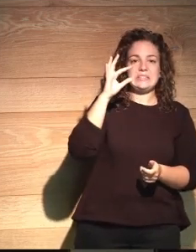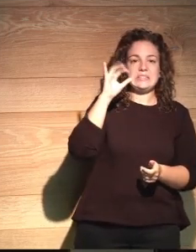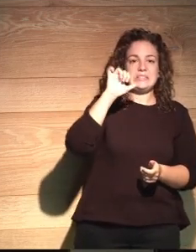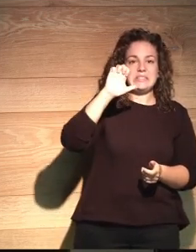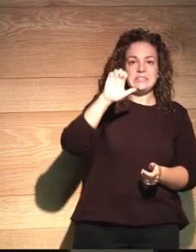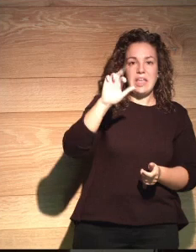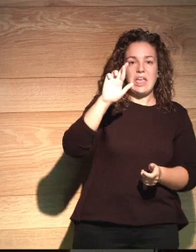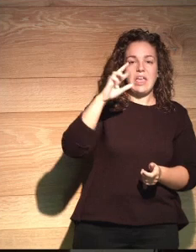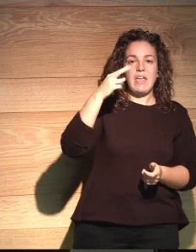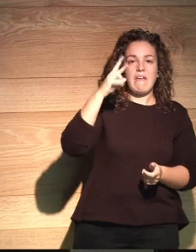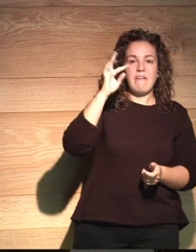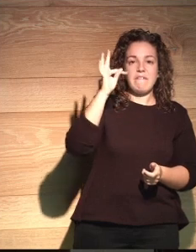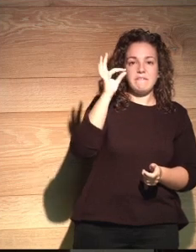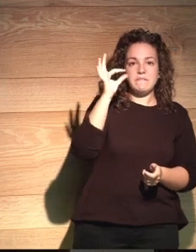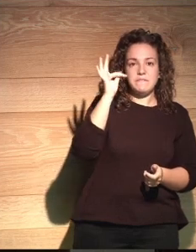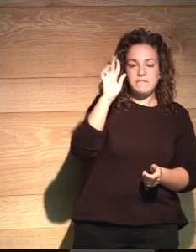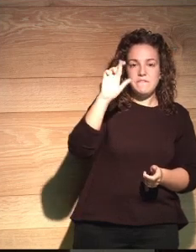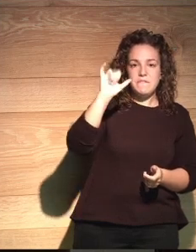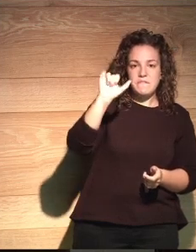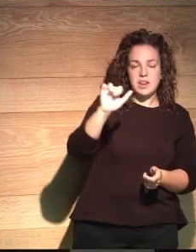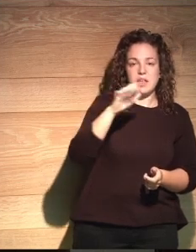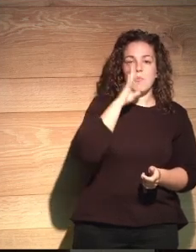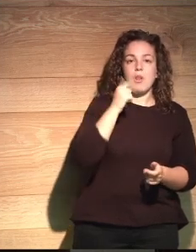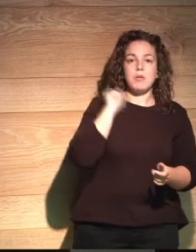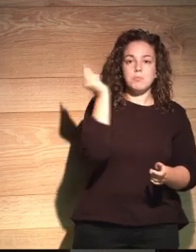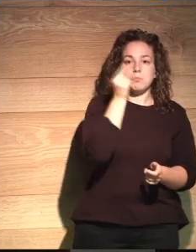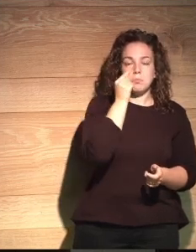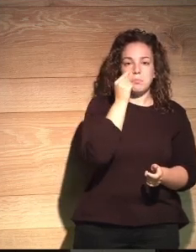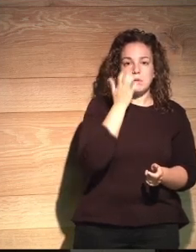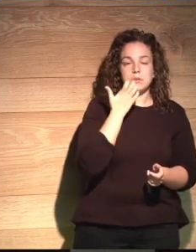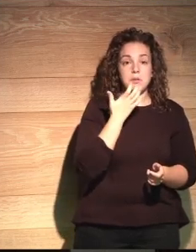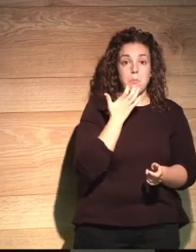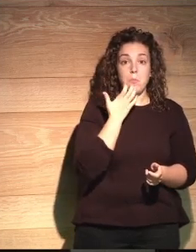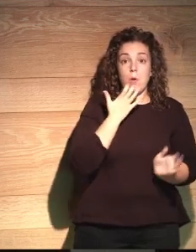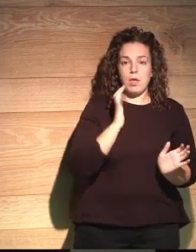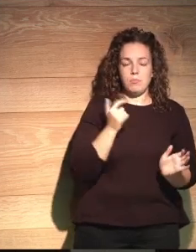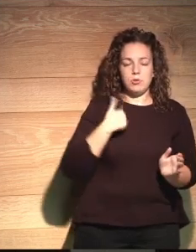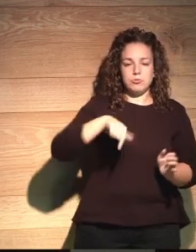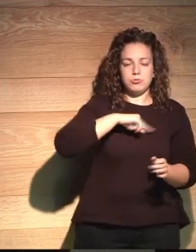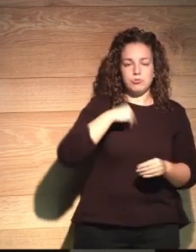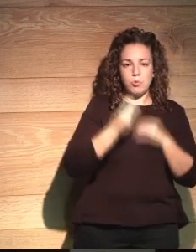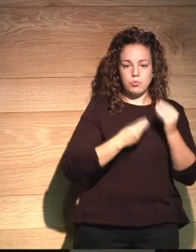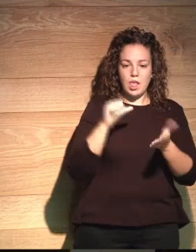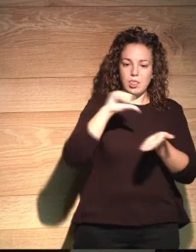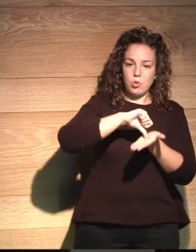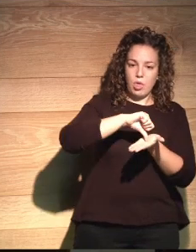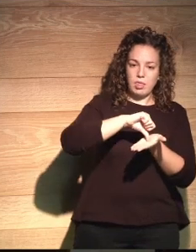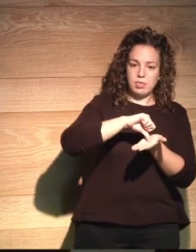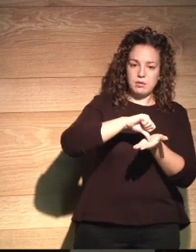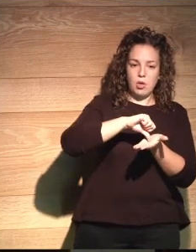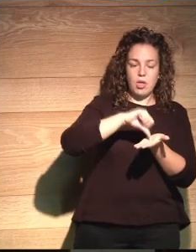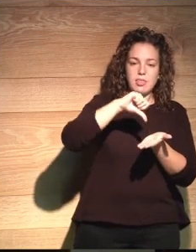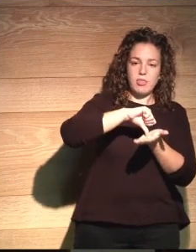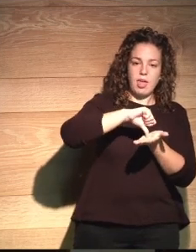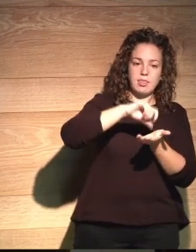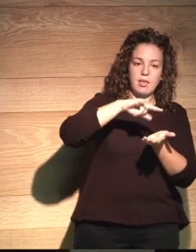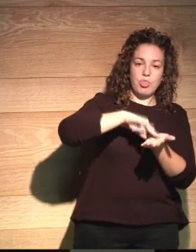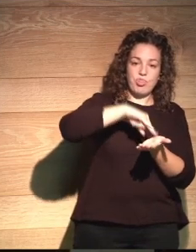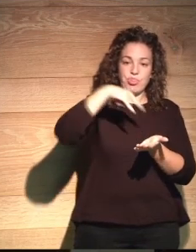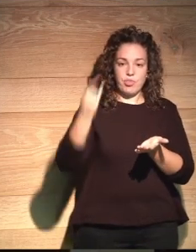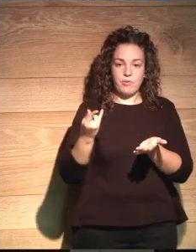Geoffrey discovered that actually cities, if you take a city and you double the size, some parameters grow more than double. It's what is